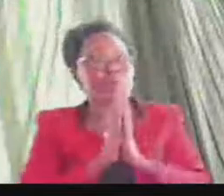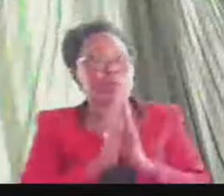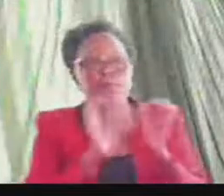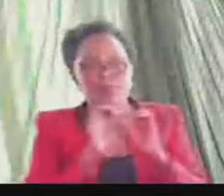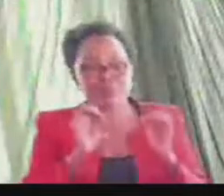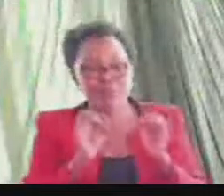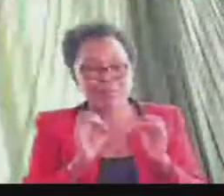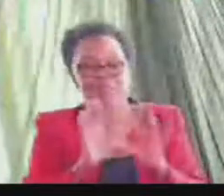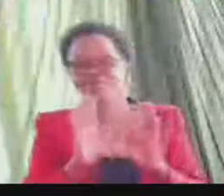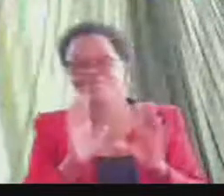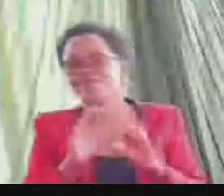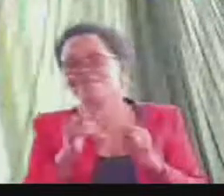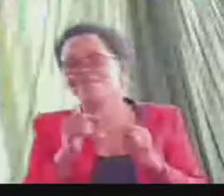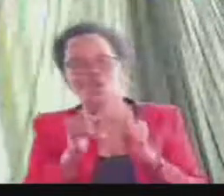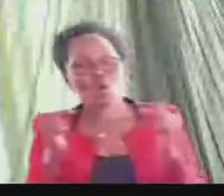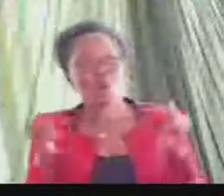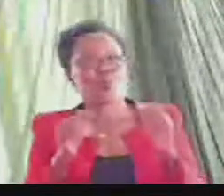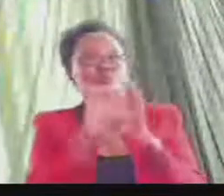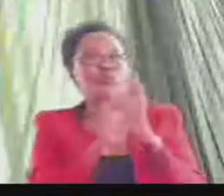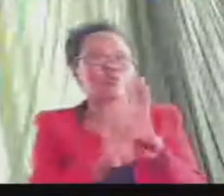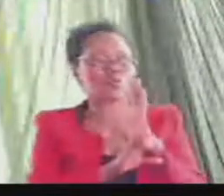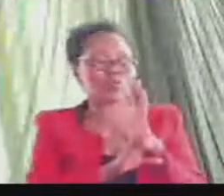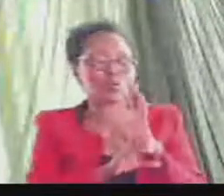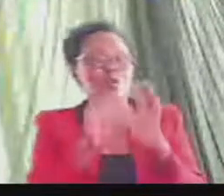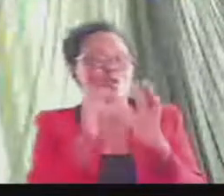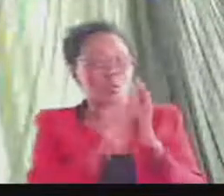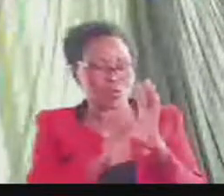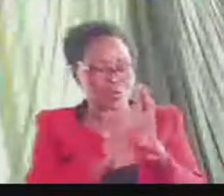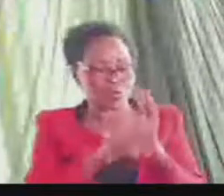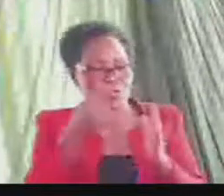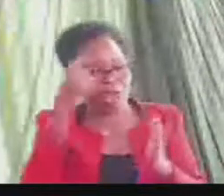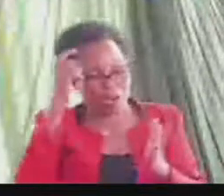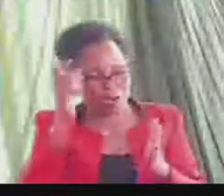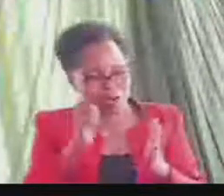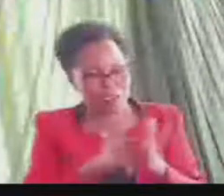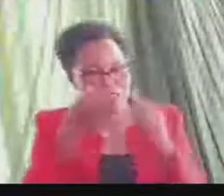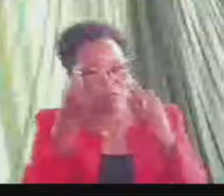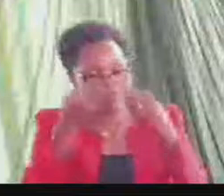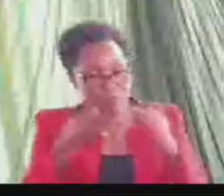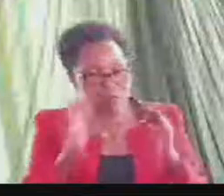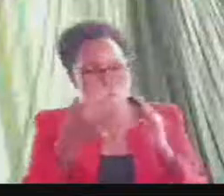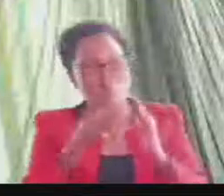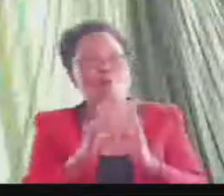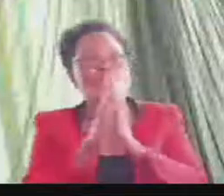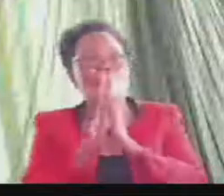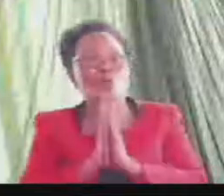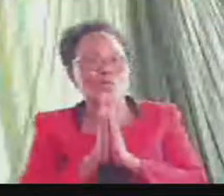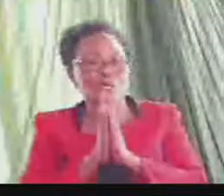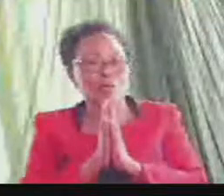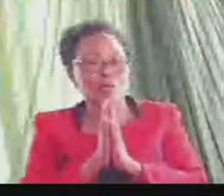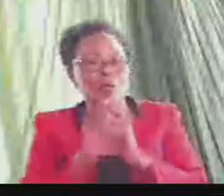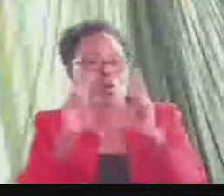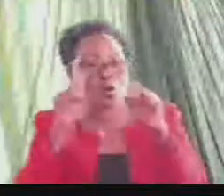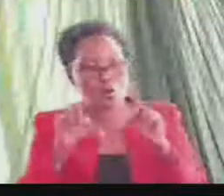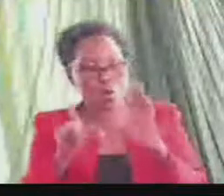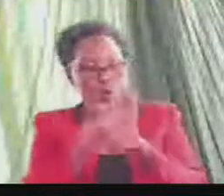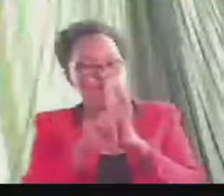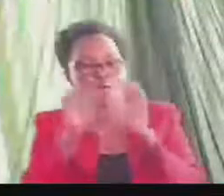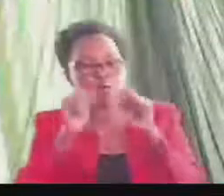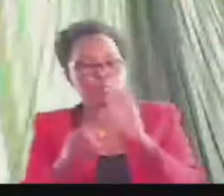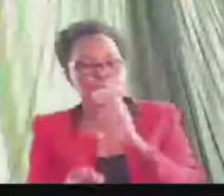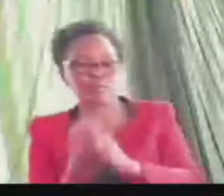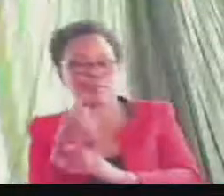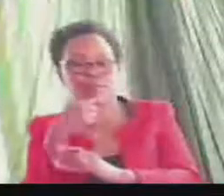the Constitution. The Constitution acknowledges the freedom of conscience. So no law will be passed that don't go for